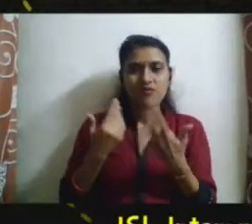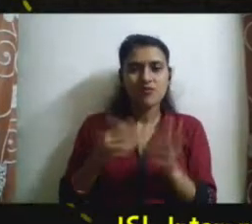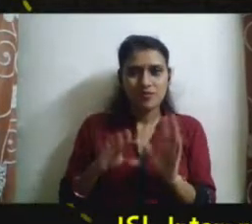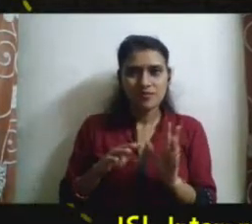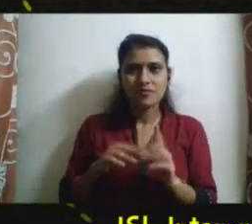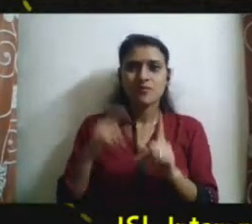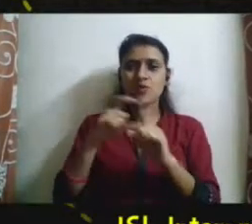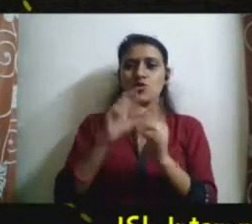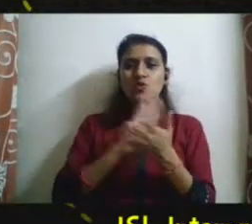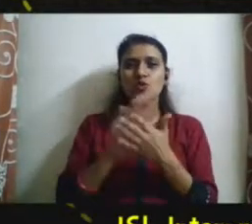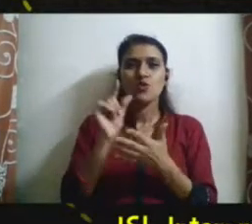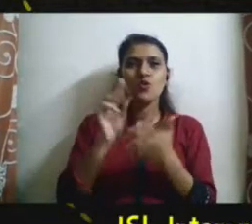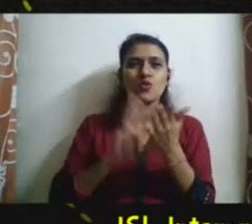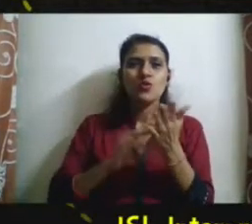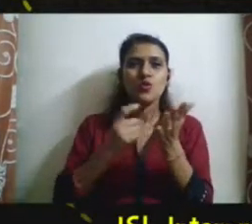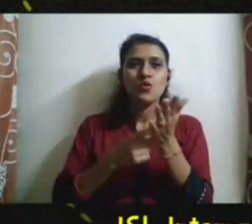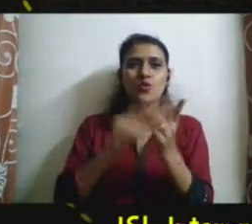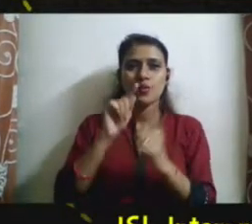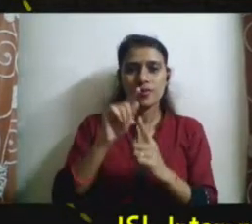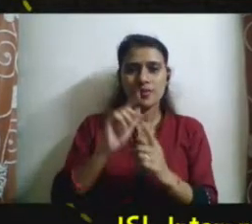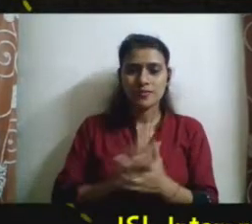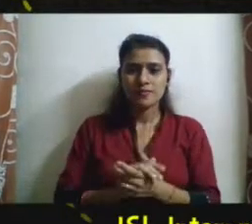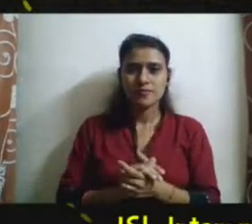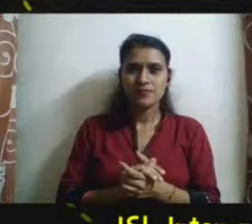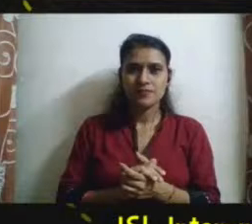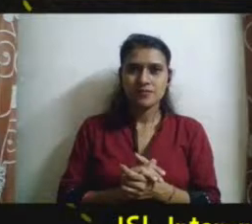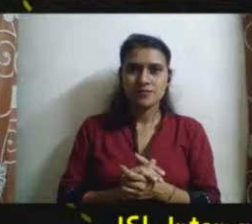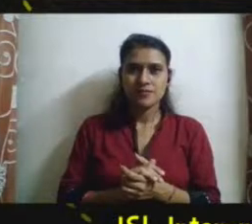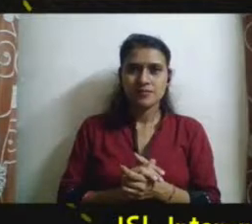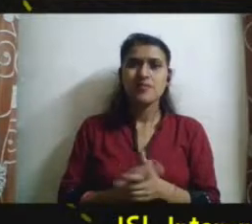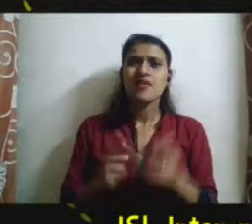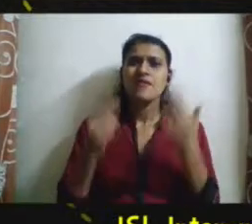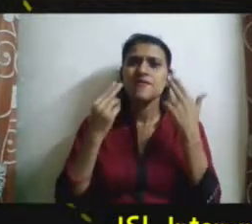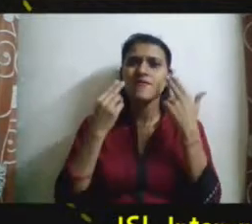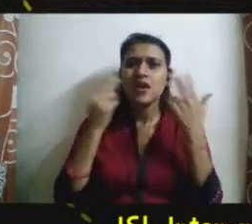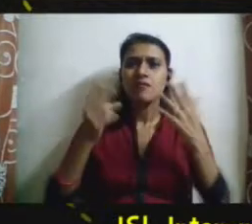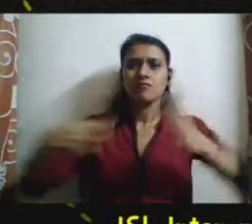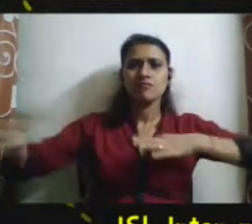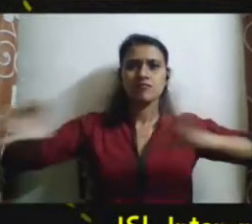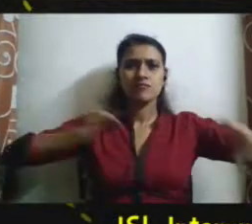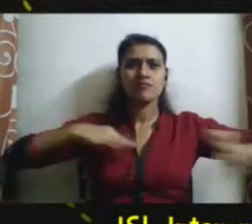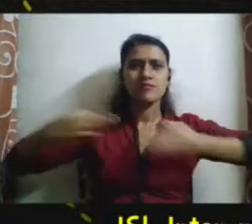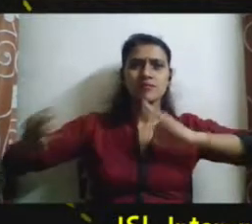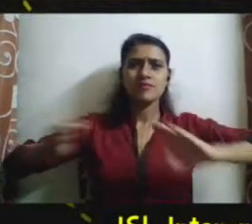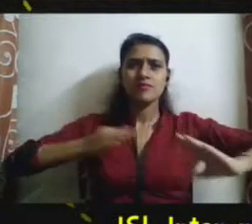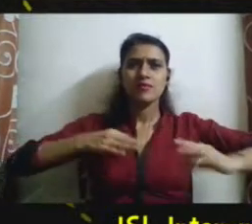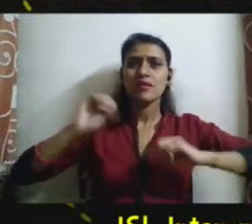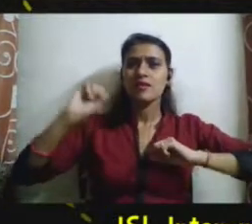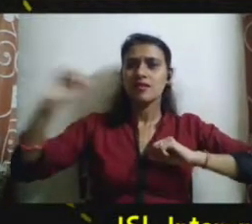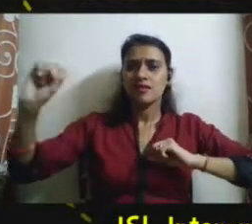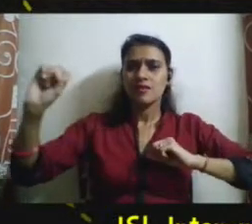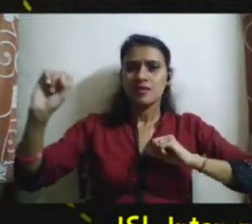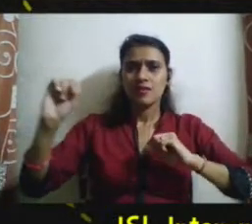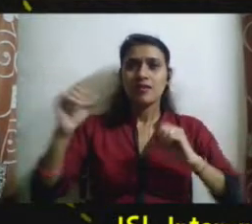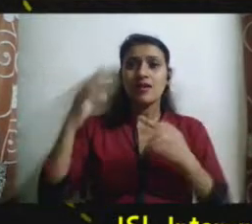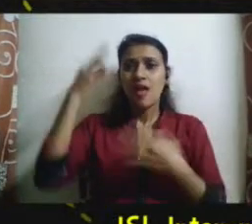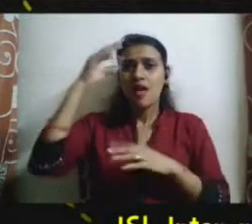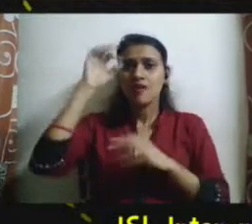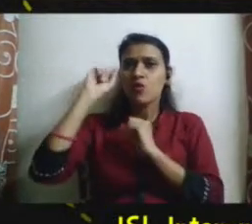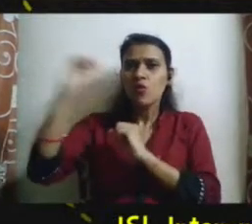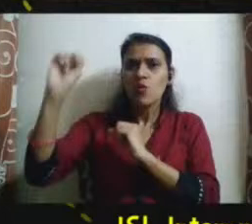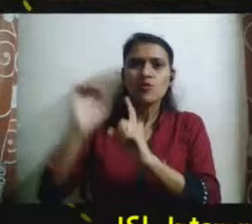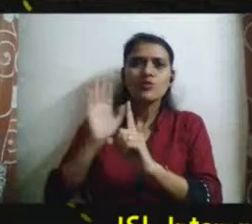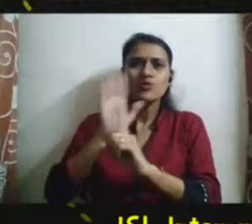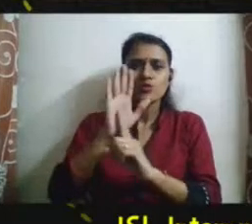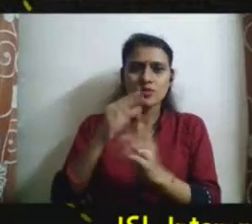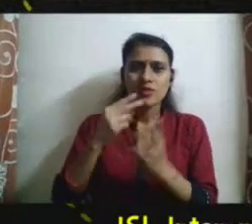us. She said, for a very, very famous Kathak dancer who was known for his abhinay, and he